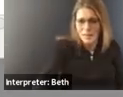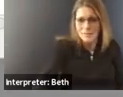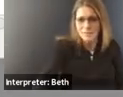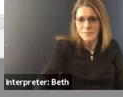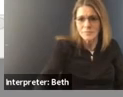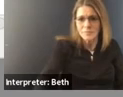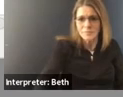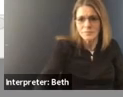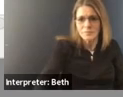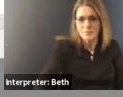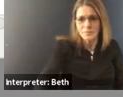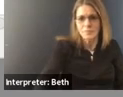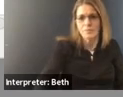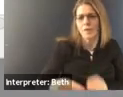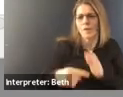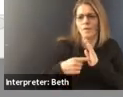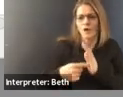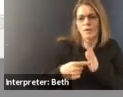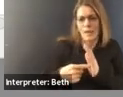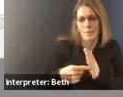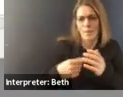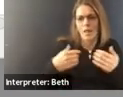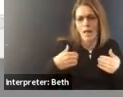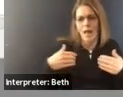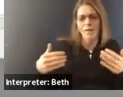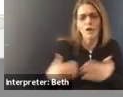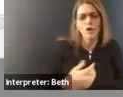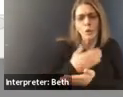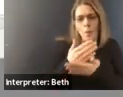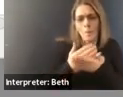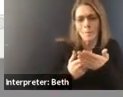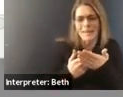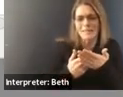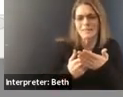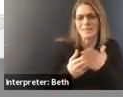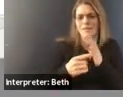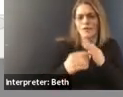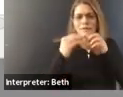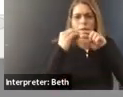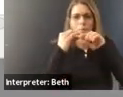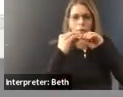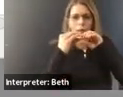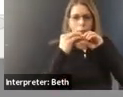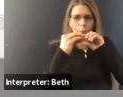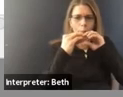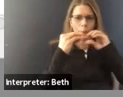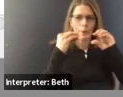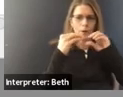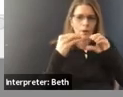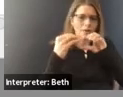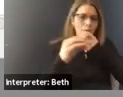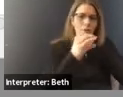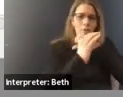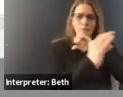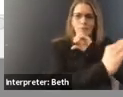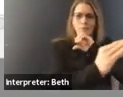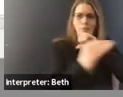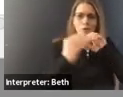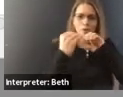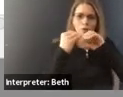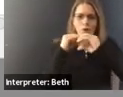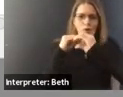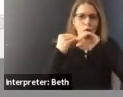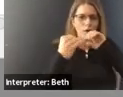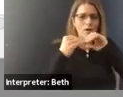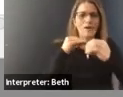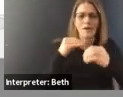you know, a new piece on here, like the turret at a different vanishing point, I'll use another color,